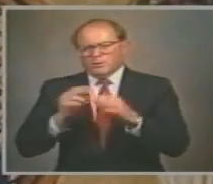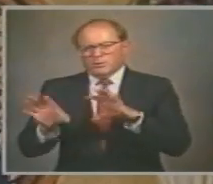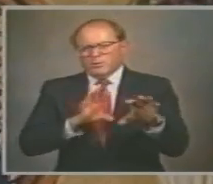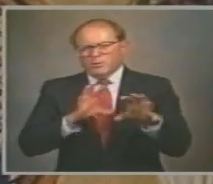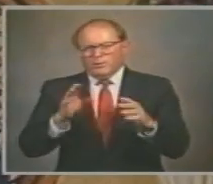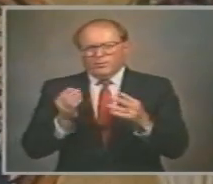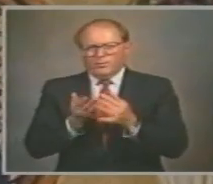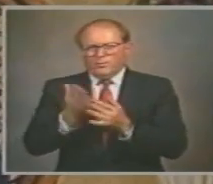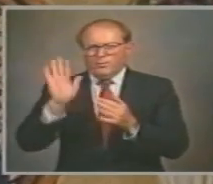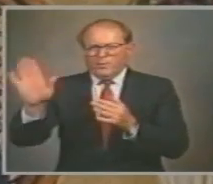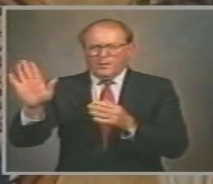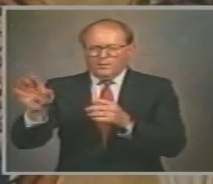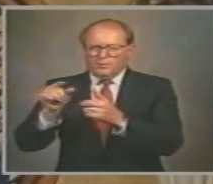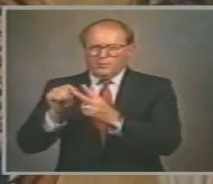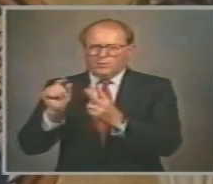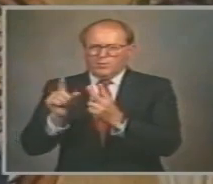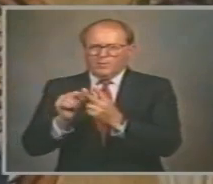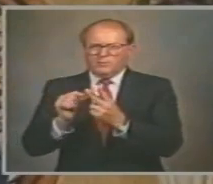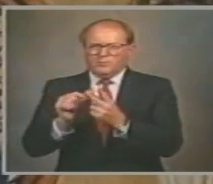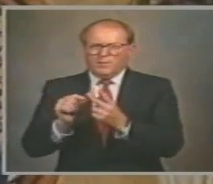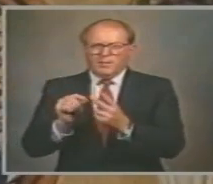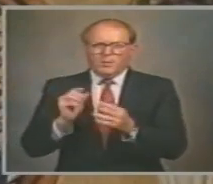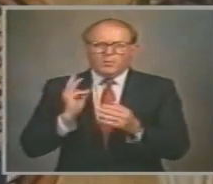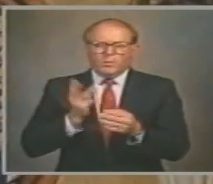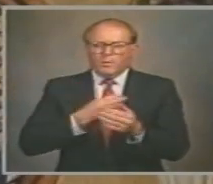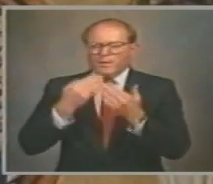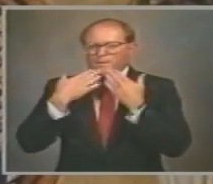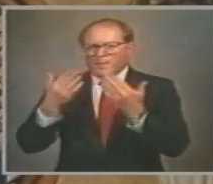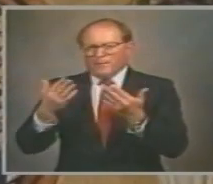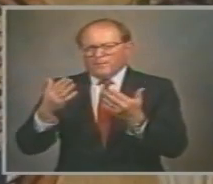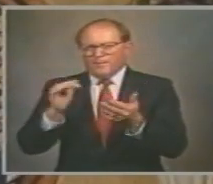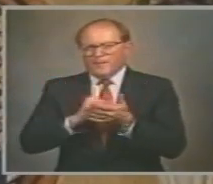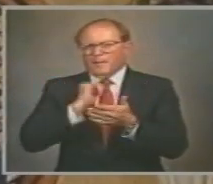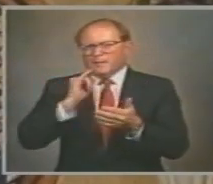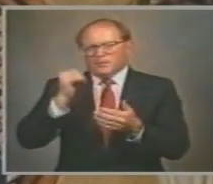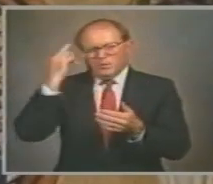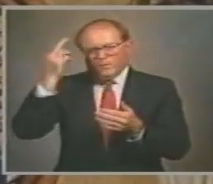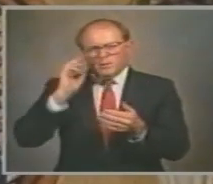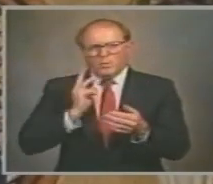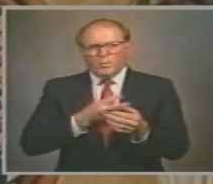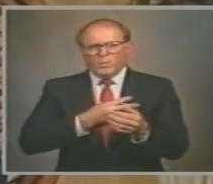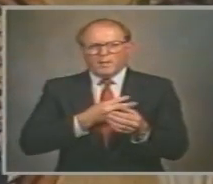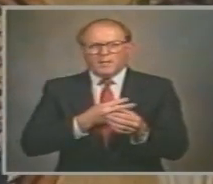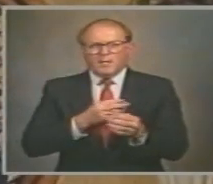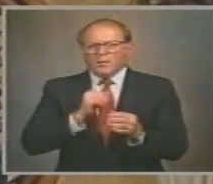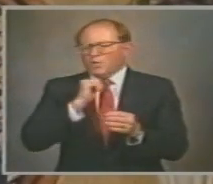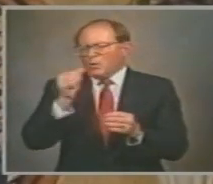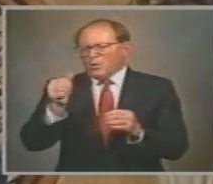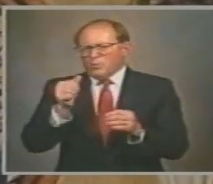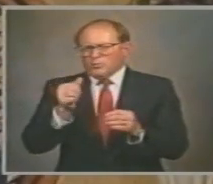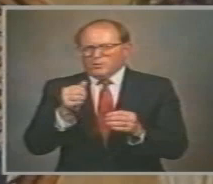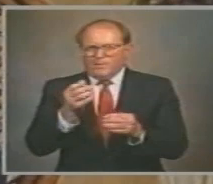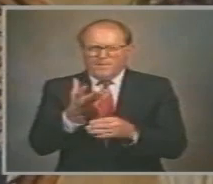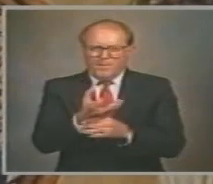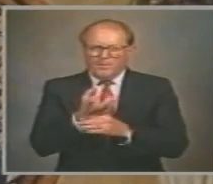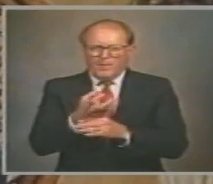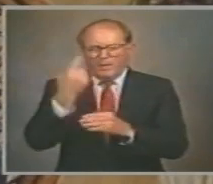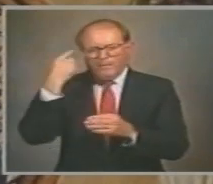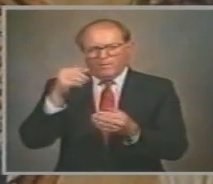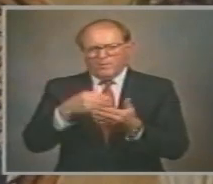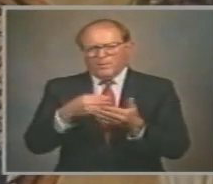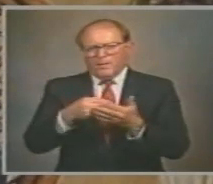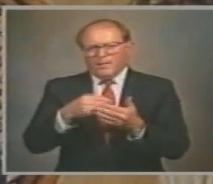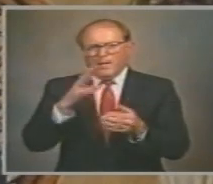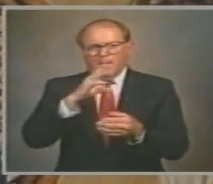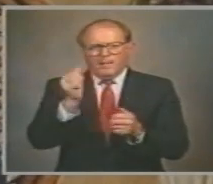we're grateful for every one of them, because you see, that's the reason we never harass you for money. And all the materials that we offer